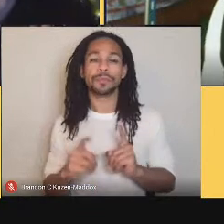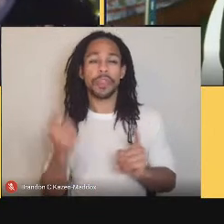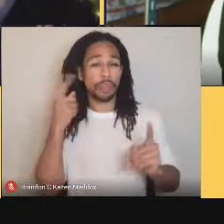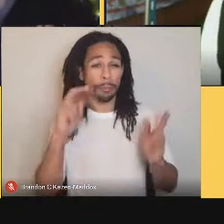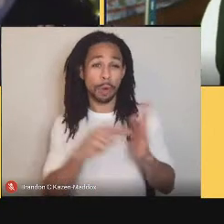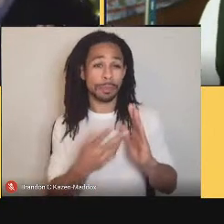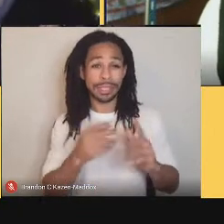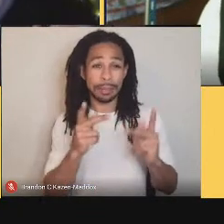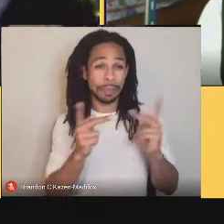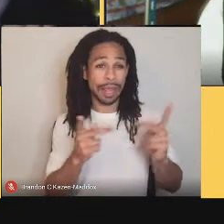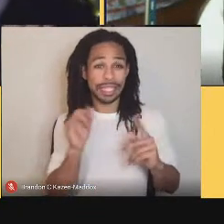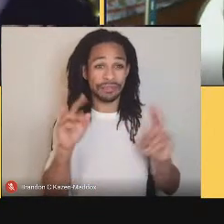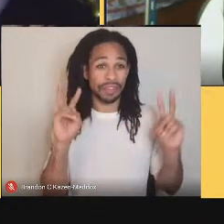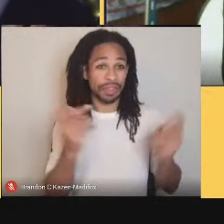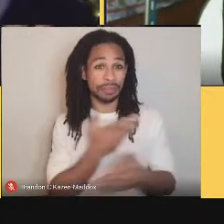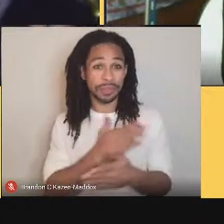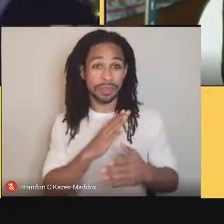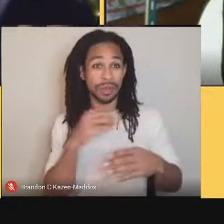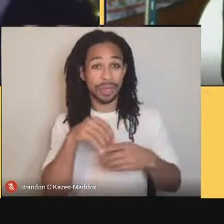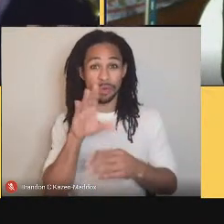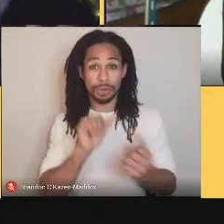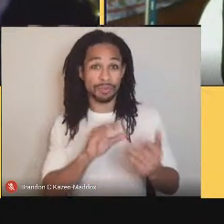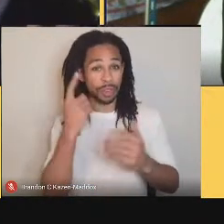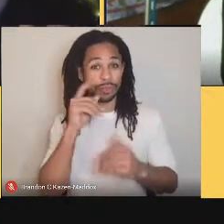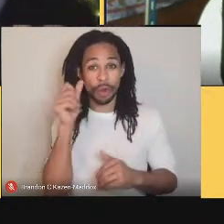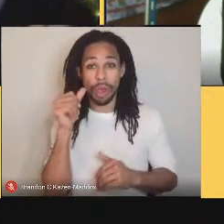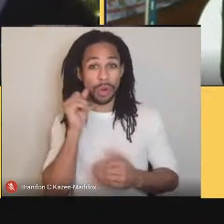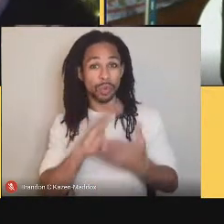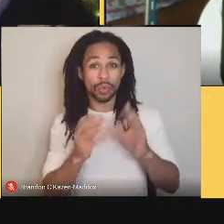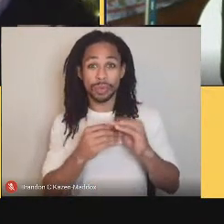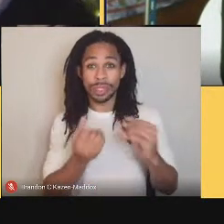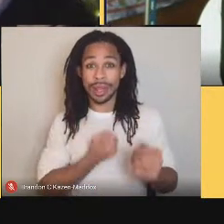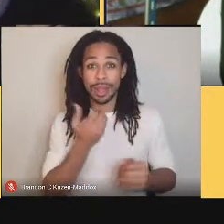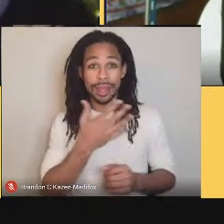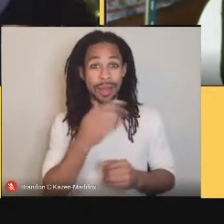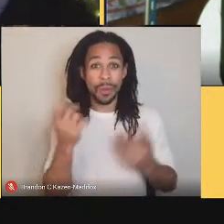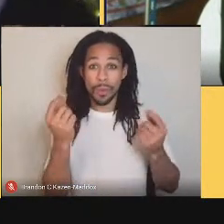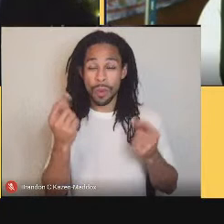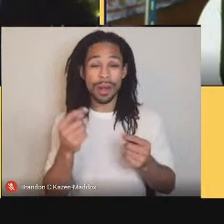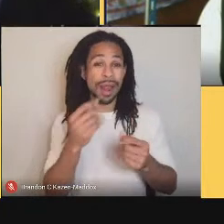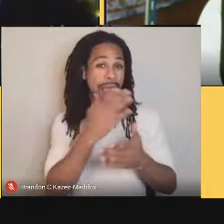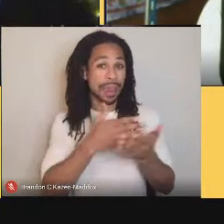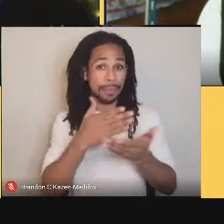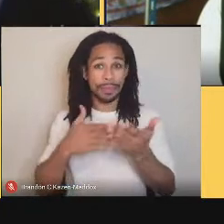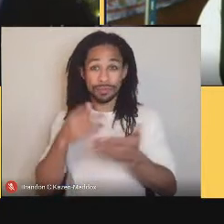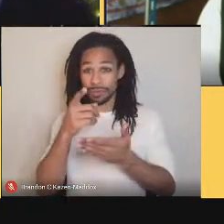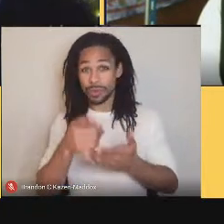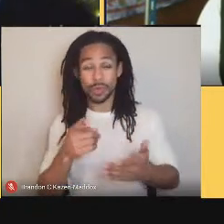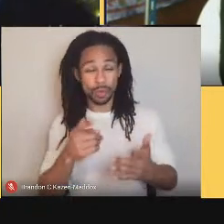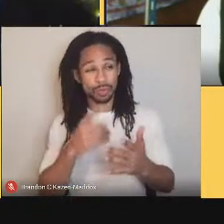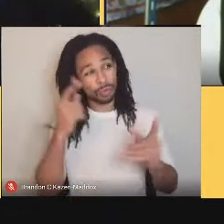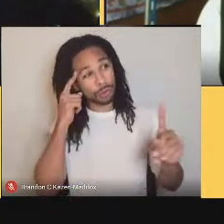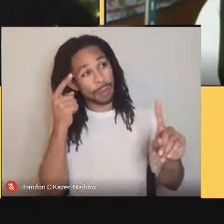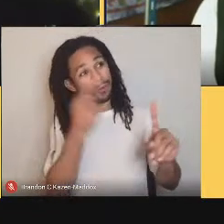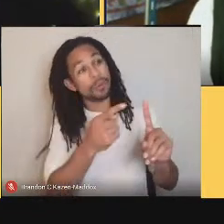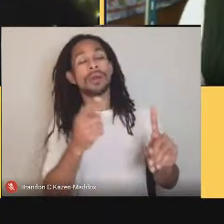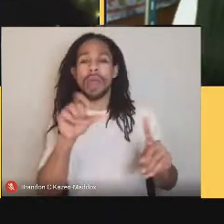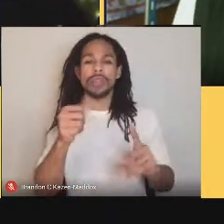theme song in your approach to audio storytelling? And what elements are you aiming for that others can listen